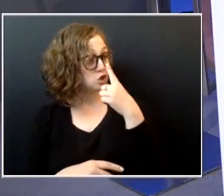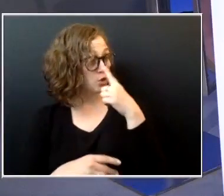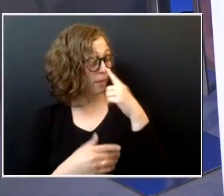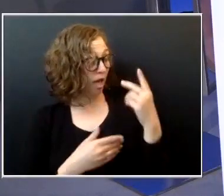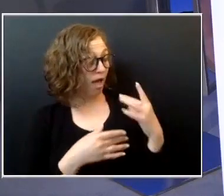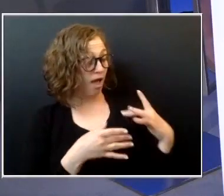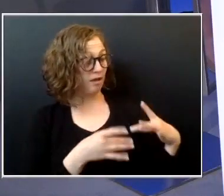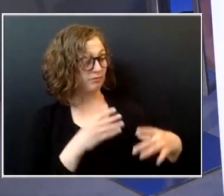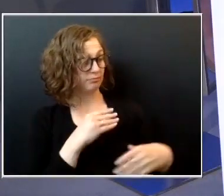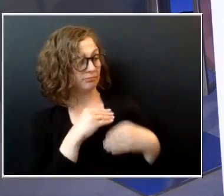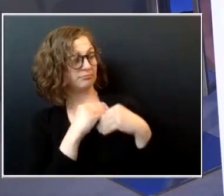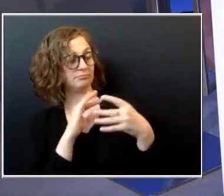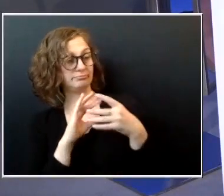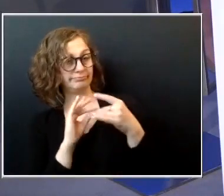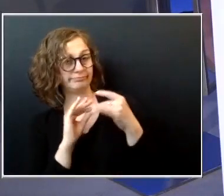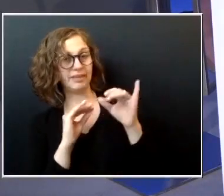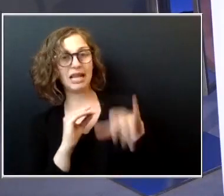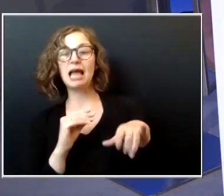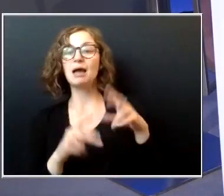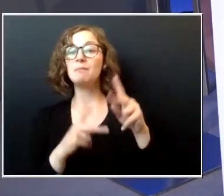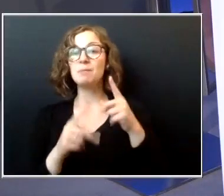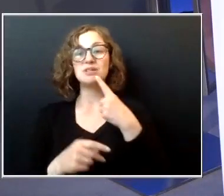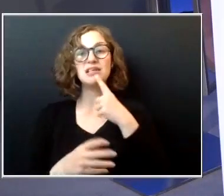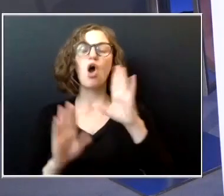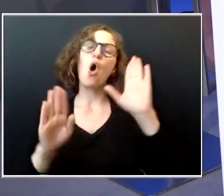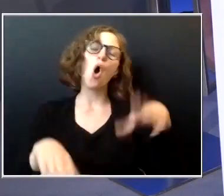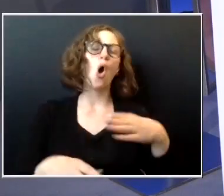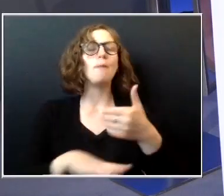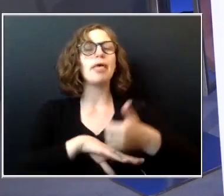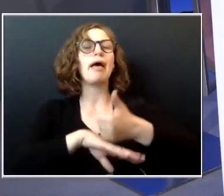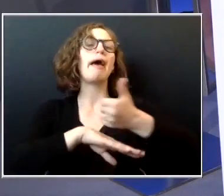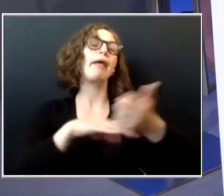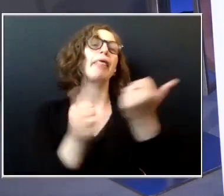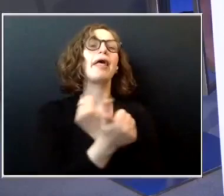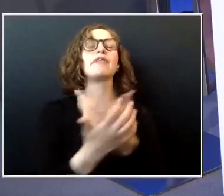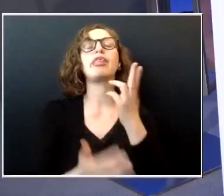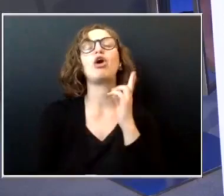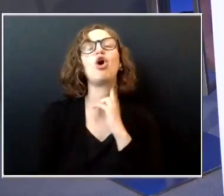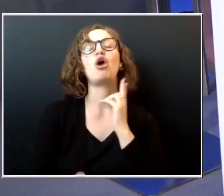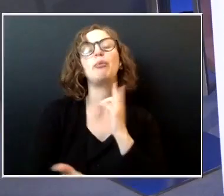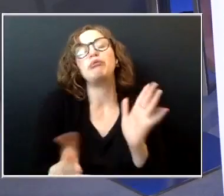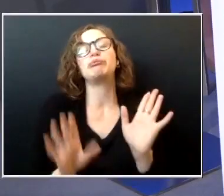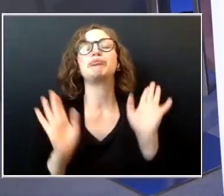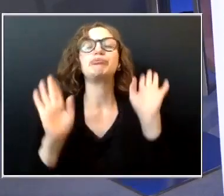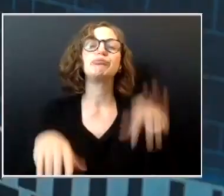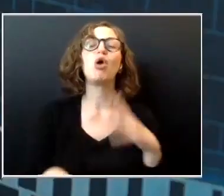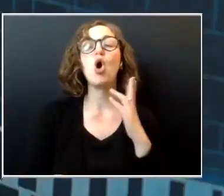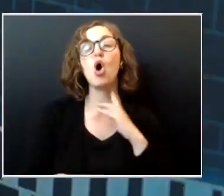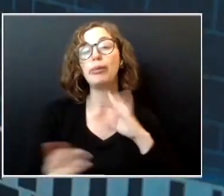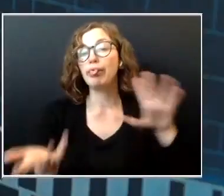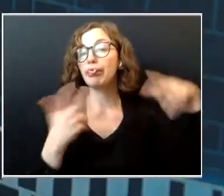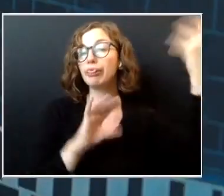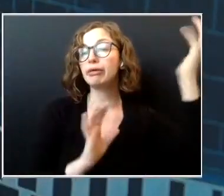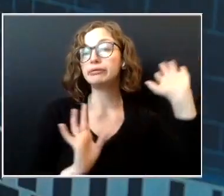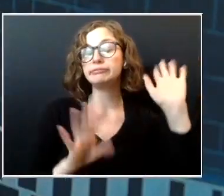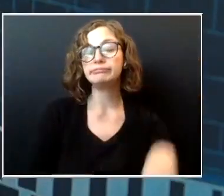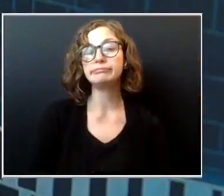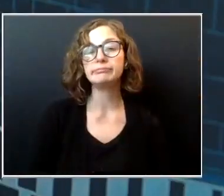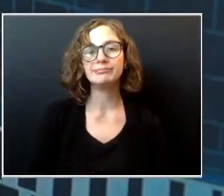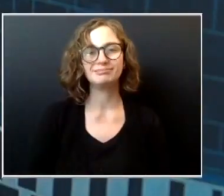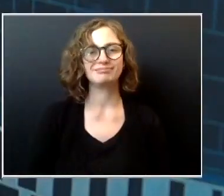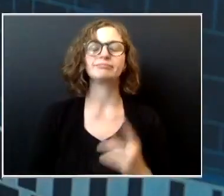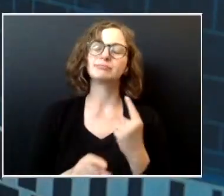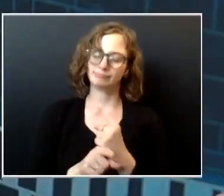We're just kind of told to just blame everything on the old hormones. They're just kind of out of whack, so deal with it. Absolutely, and I think it really goes back